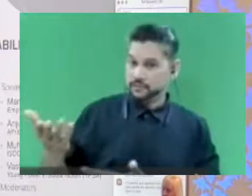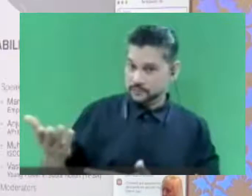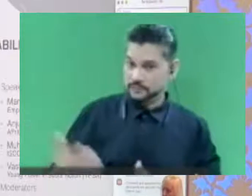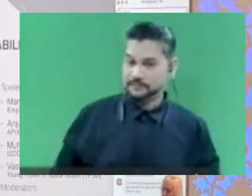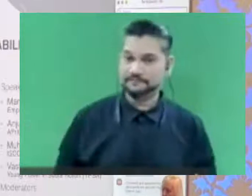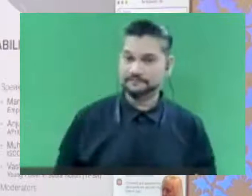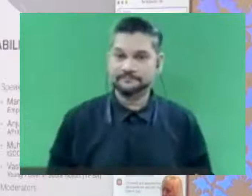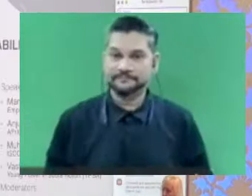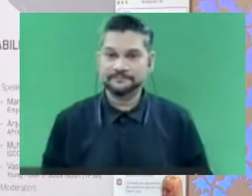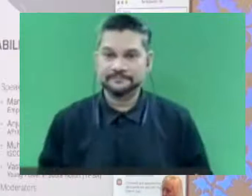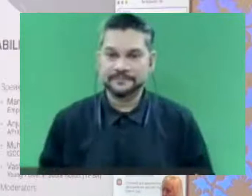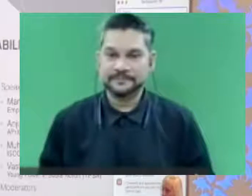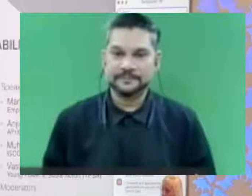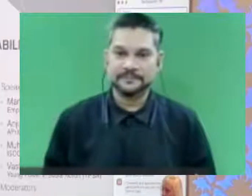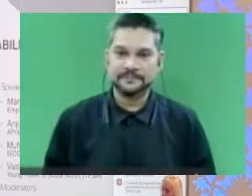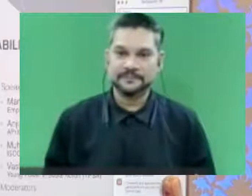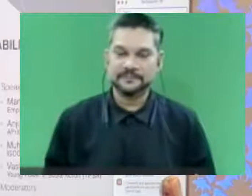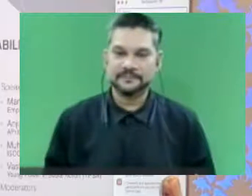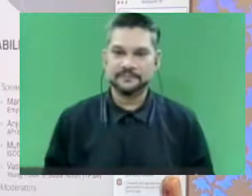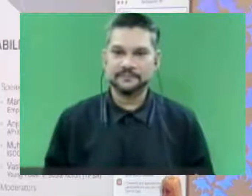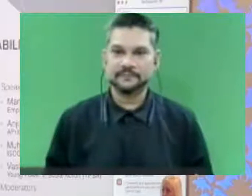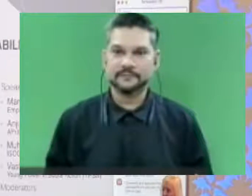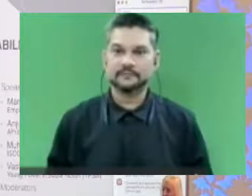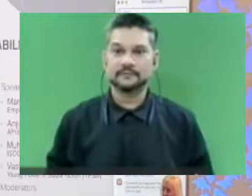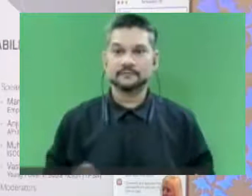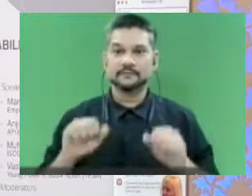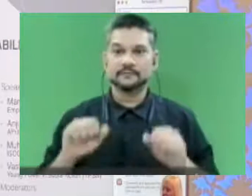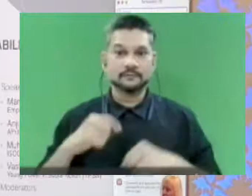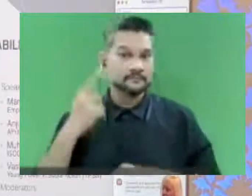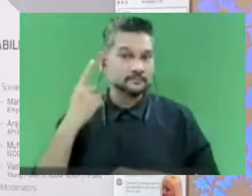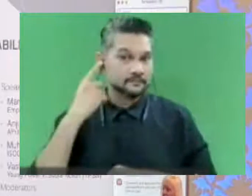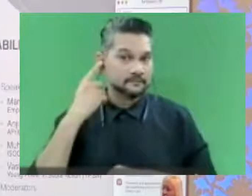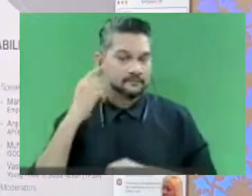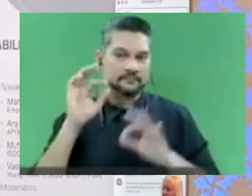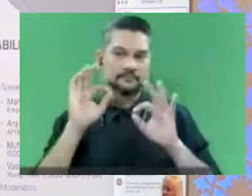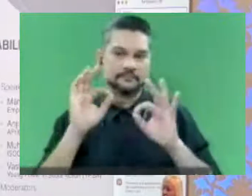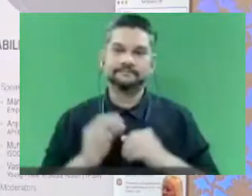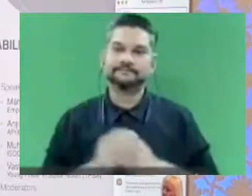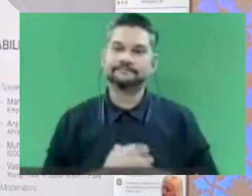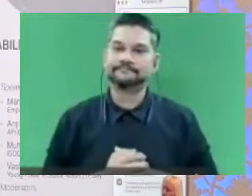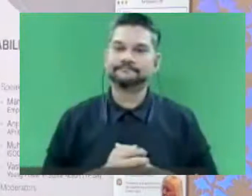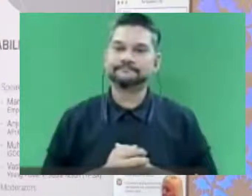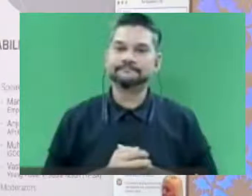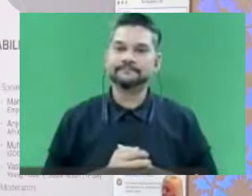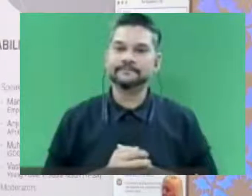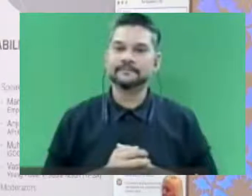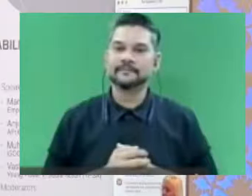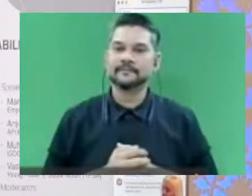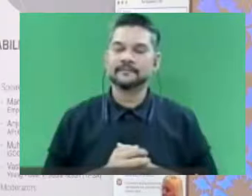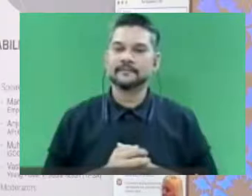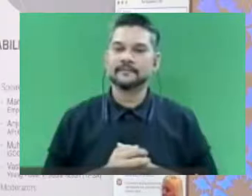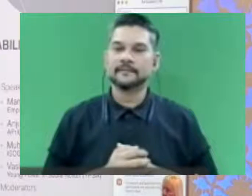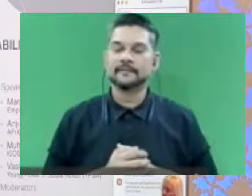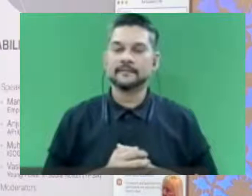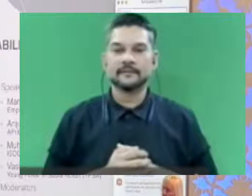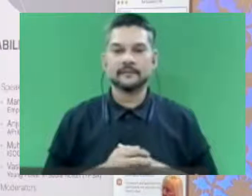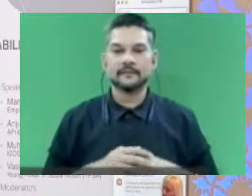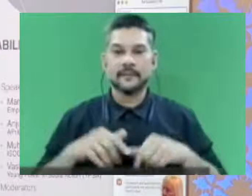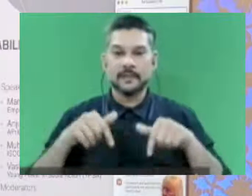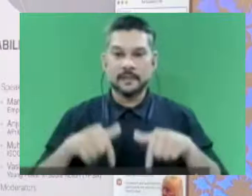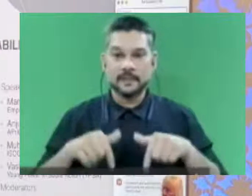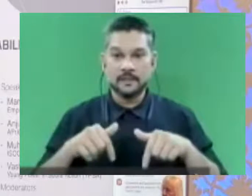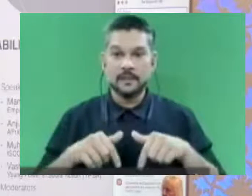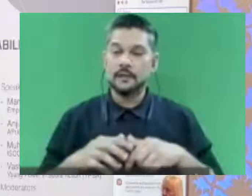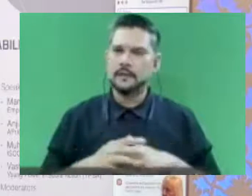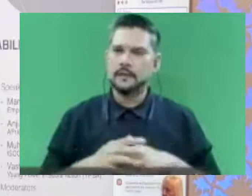Satish, can you hear me? Right. So this is not questions from the remote participants, but from